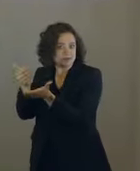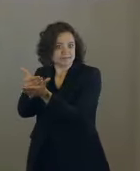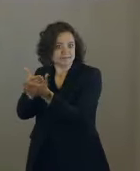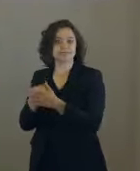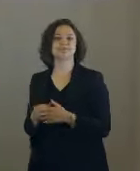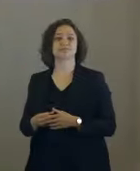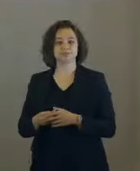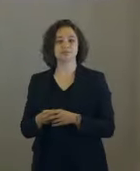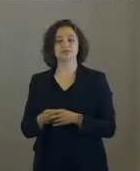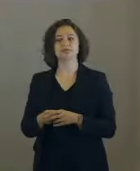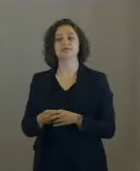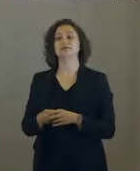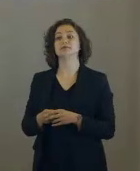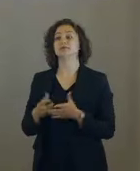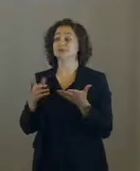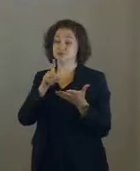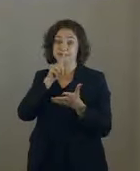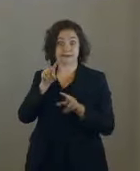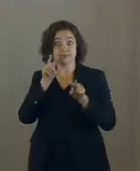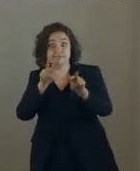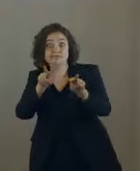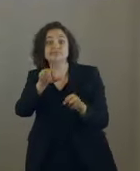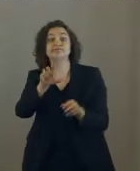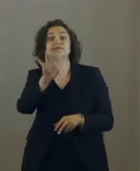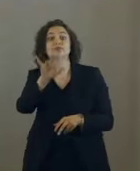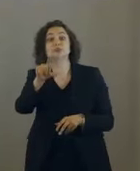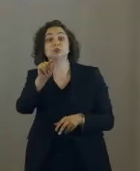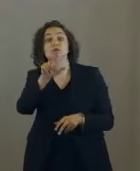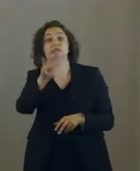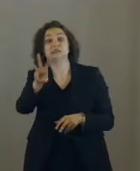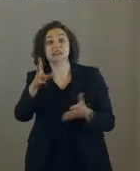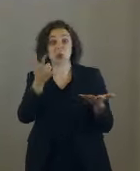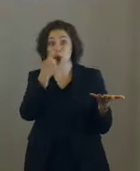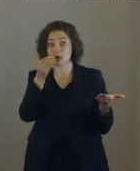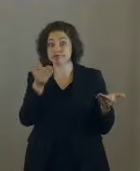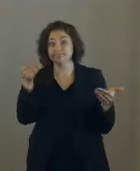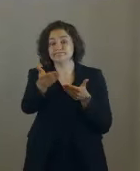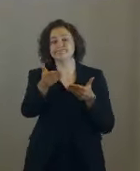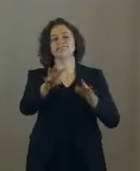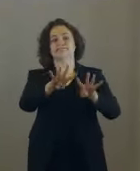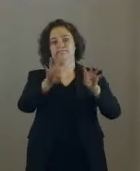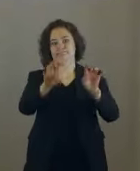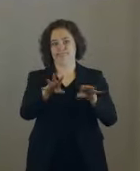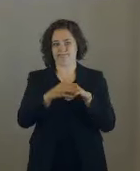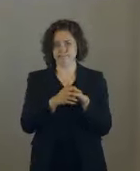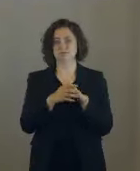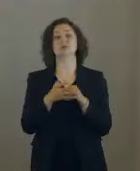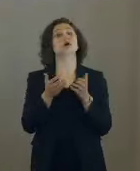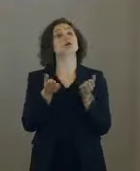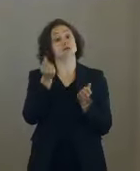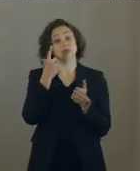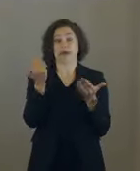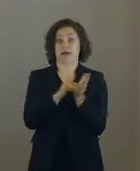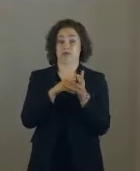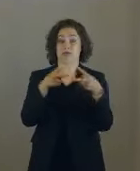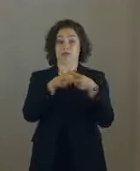we're unsure as to where we're heading into fiscal year 26 at this time. Again, with a recommendation of increase by both the governor and